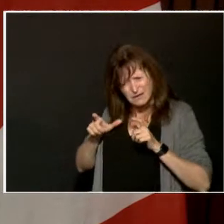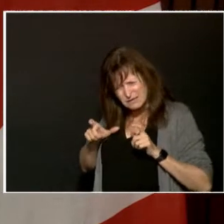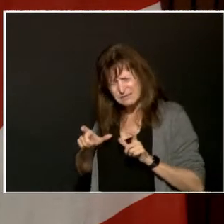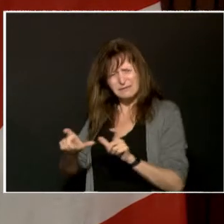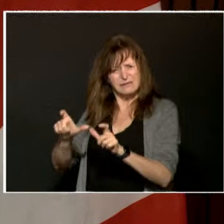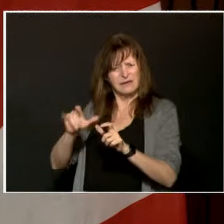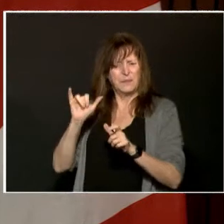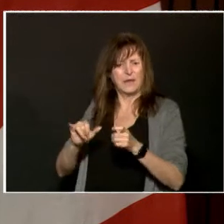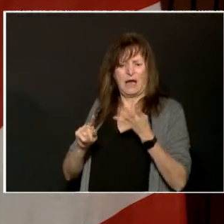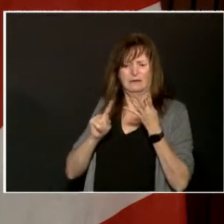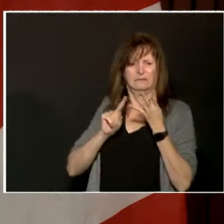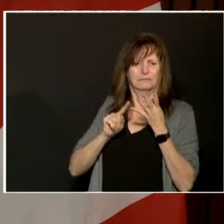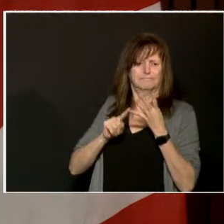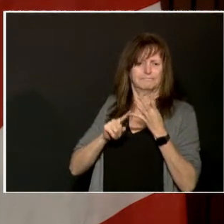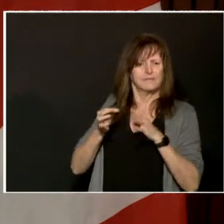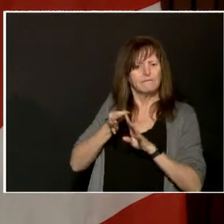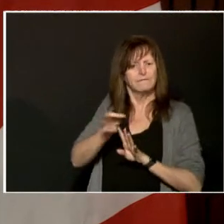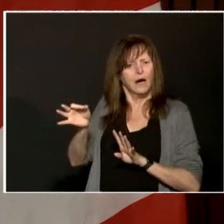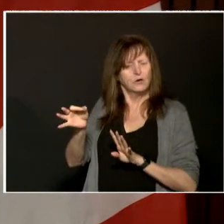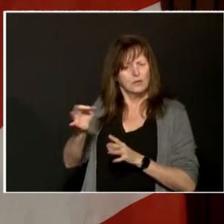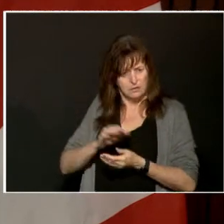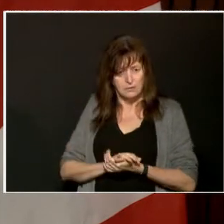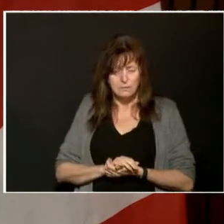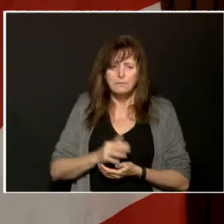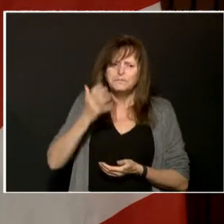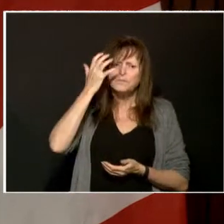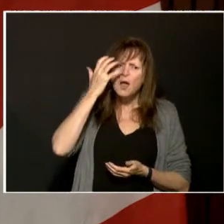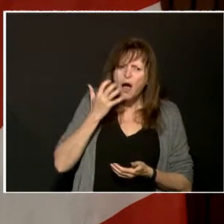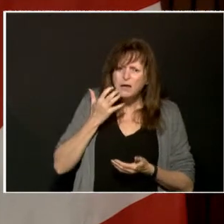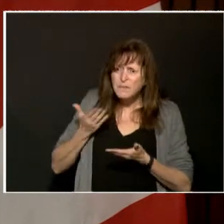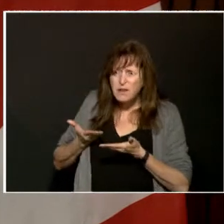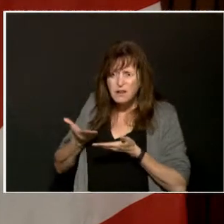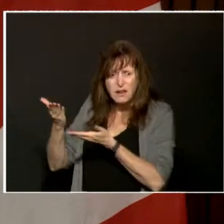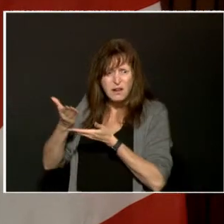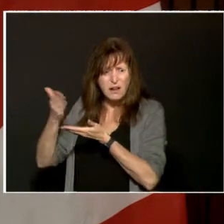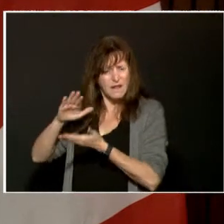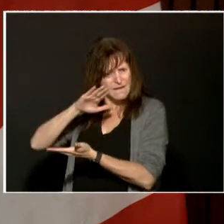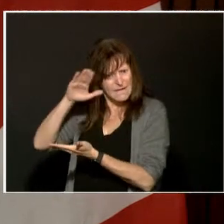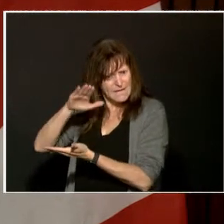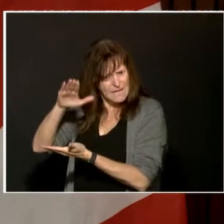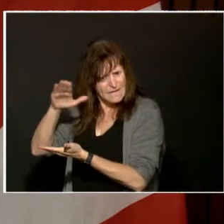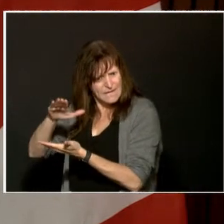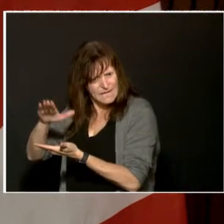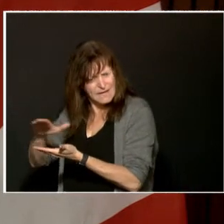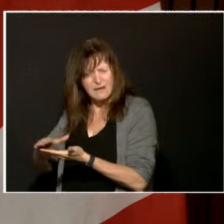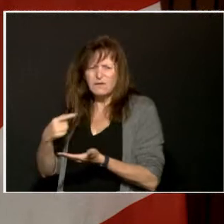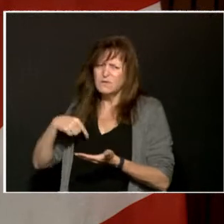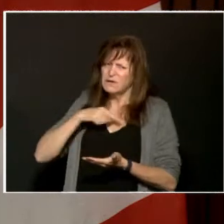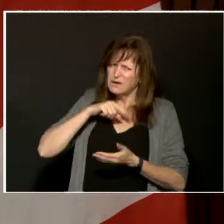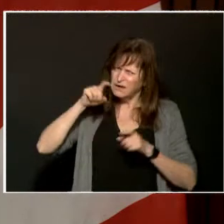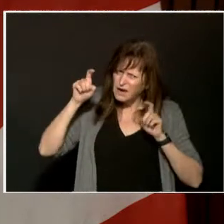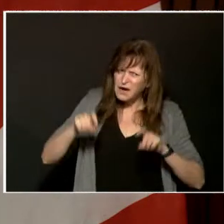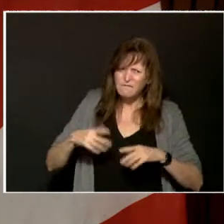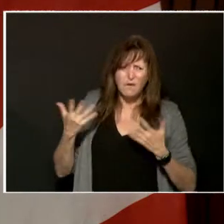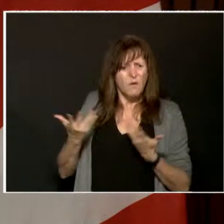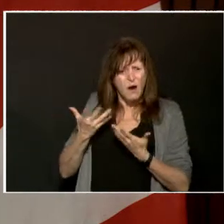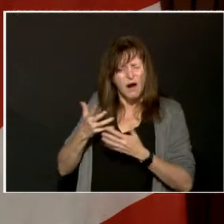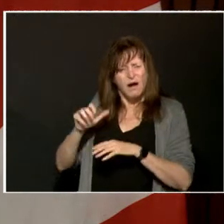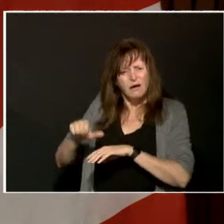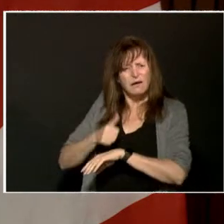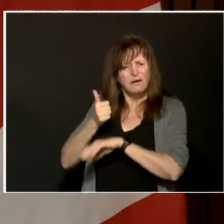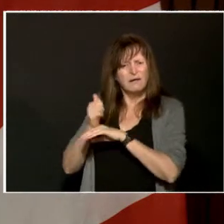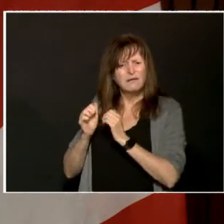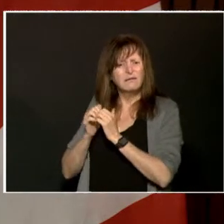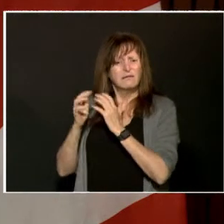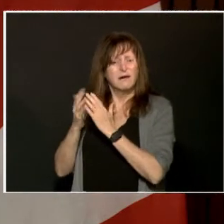to more and more manageable levels, we'll have to start rebuilding our society and its institutions, not just to repair them after so much loss, but to make them